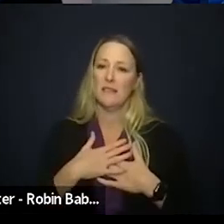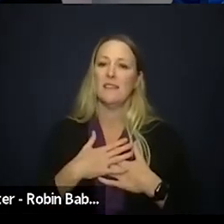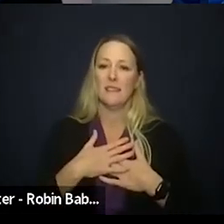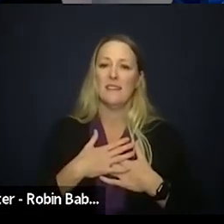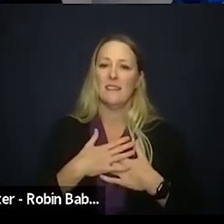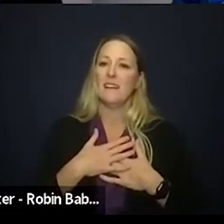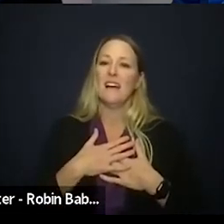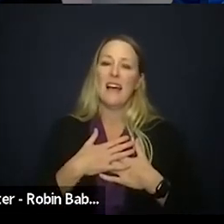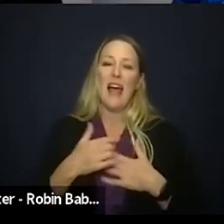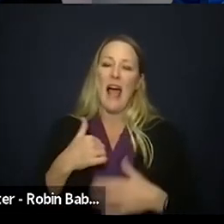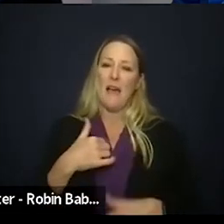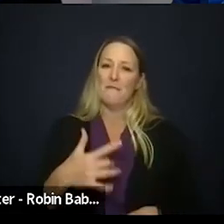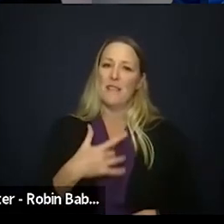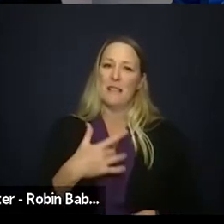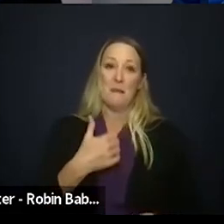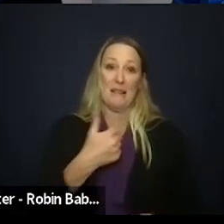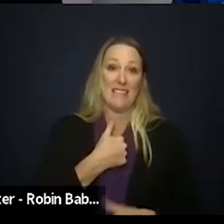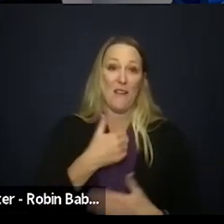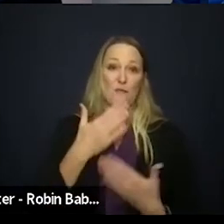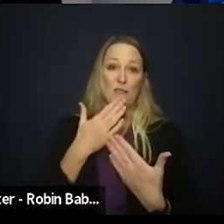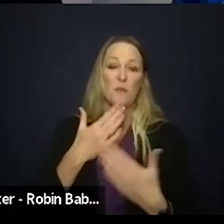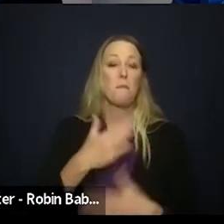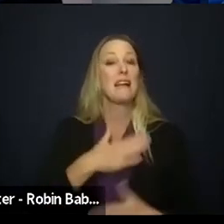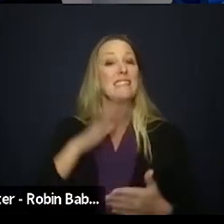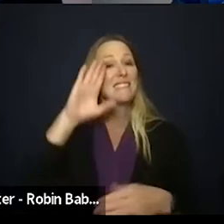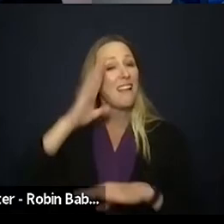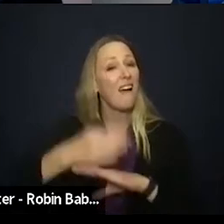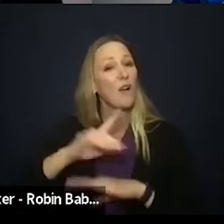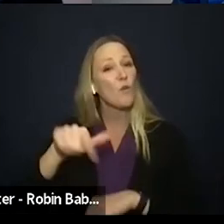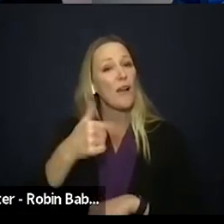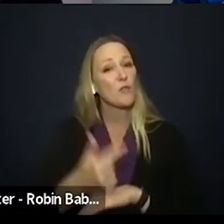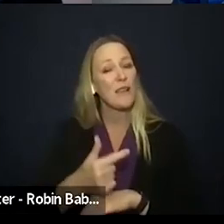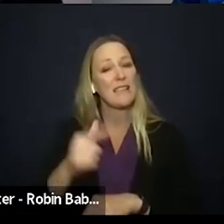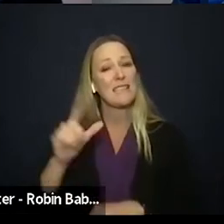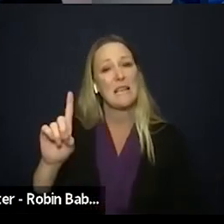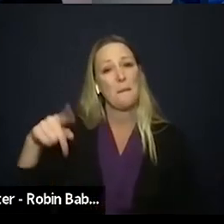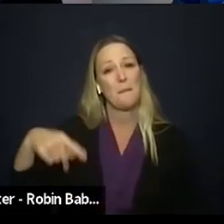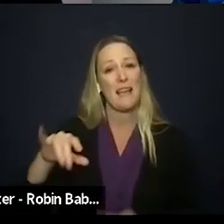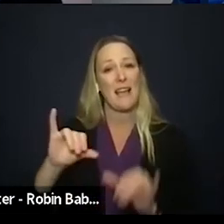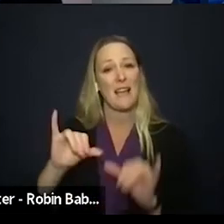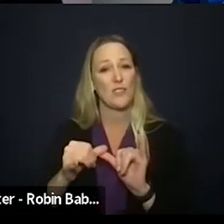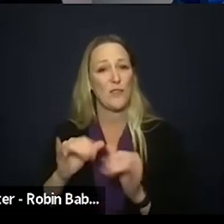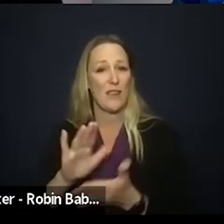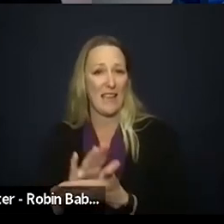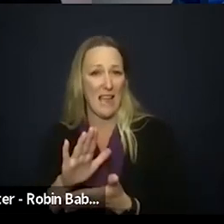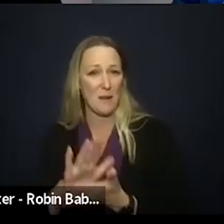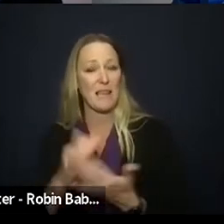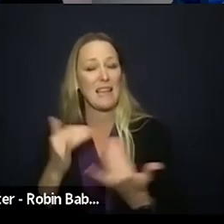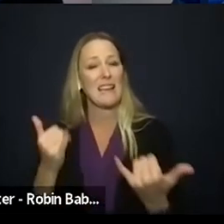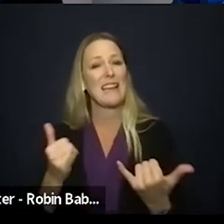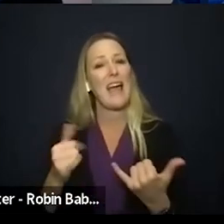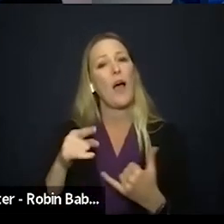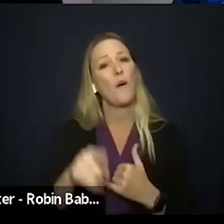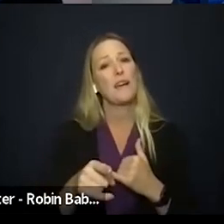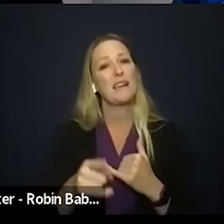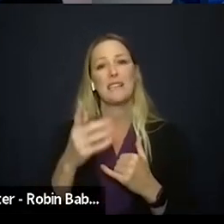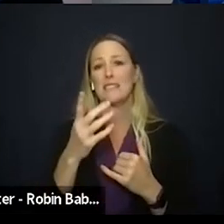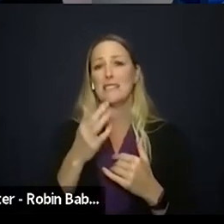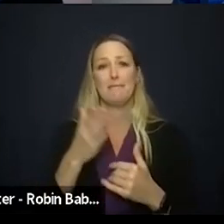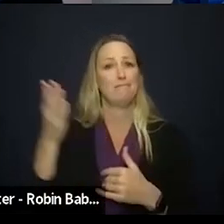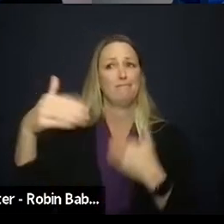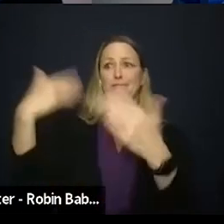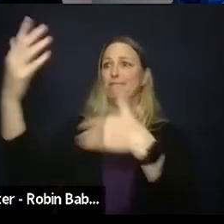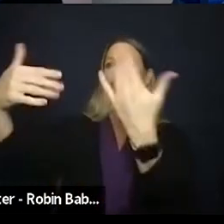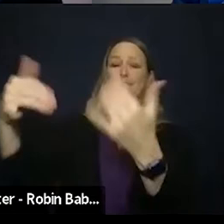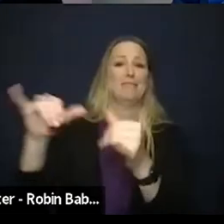uh gratitude my son is a graduate of the dp engineering academy and he's now and often his career as